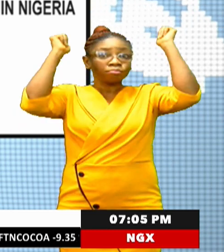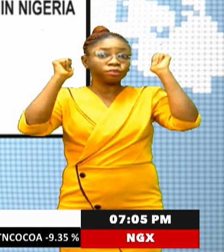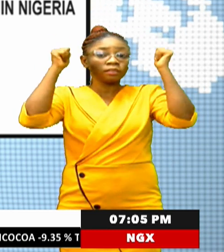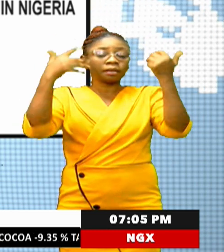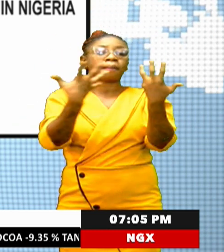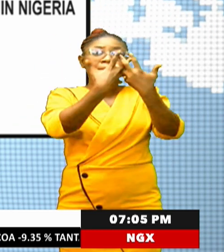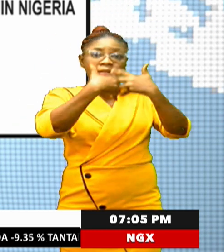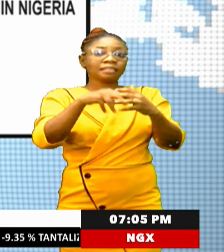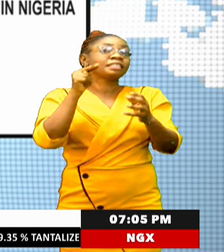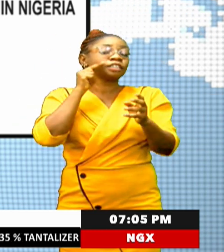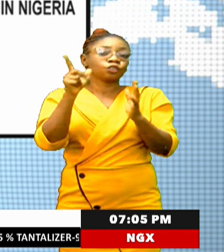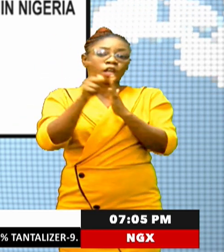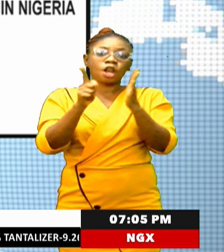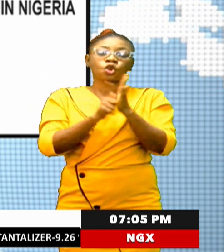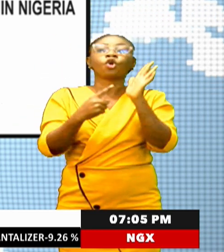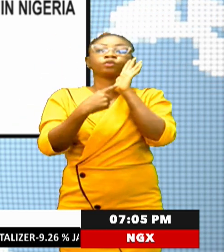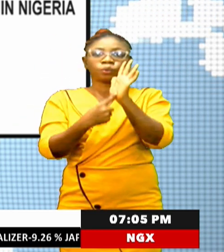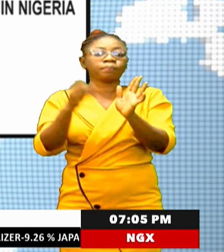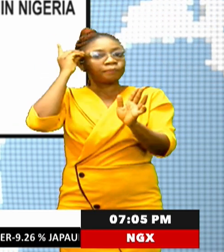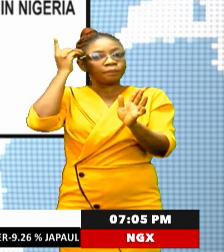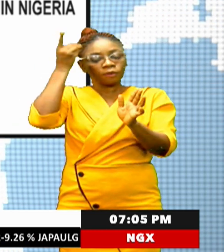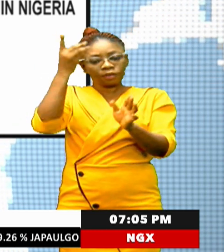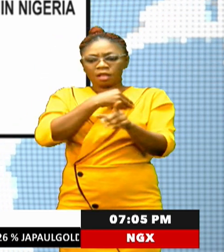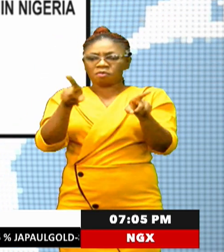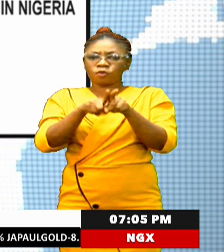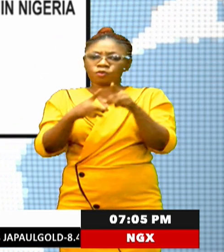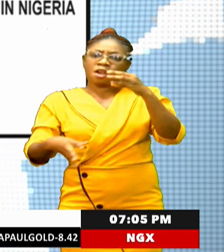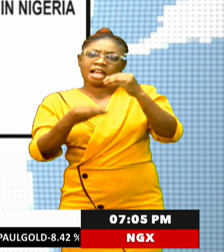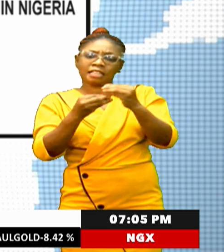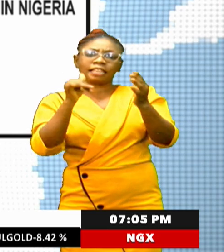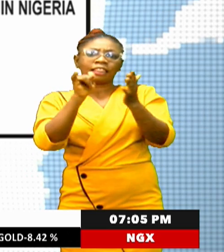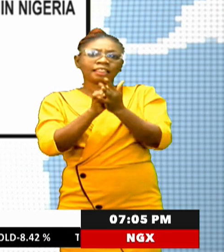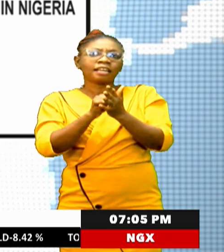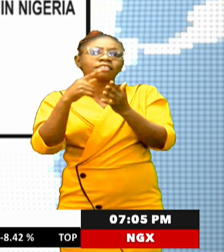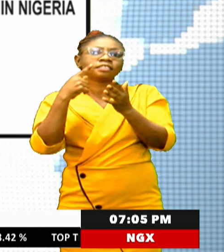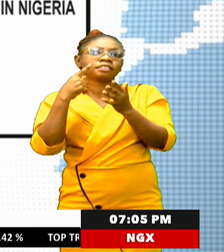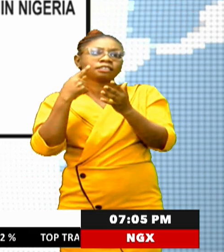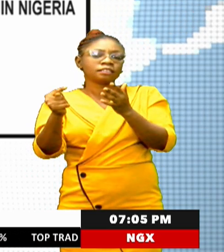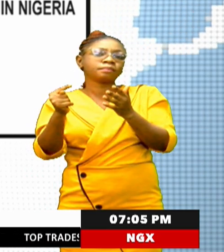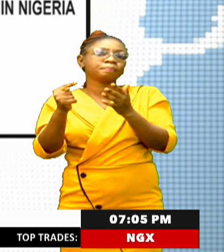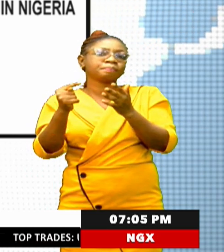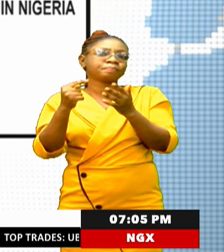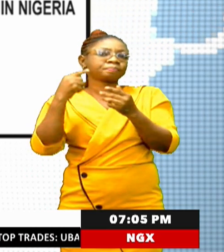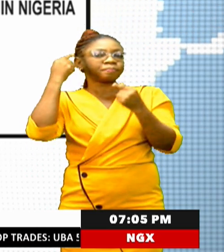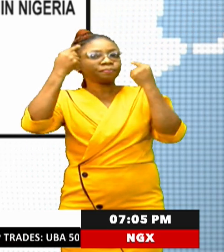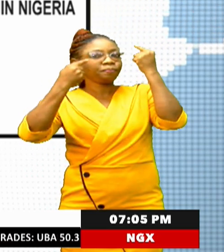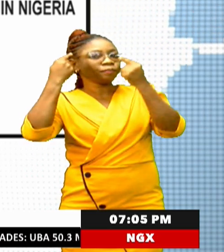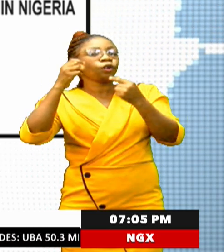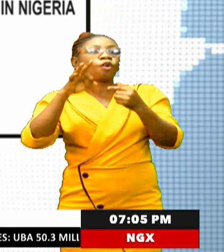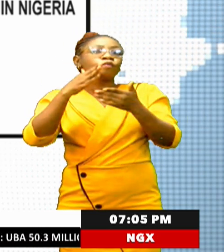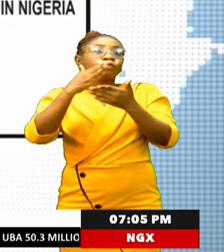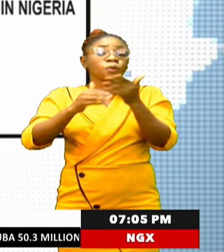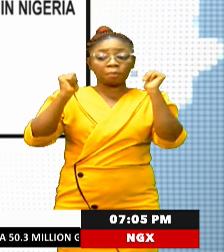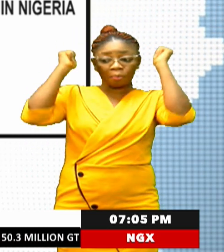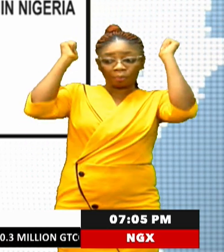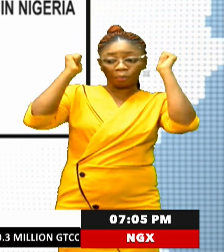a manifestation of democracy. It further declares that the intentions of some protesters to wave